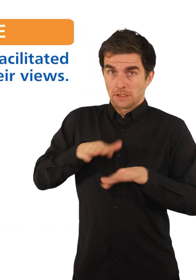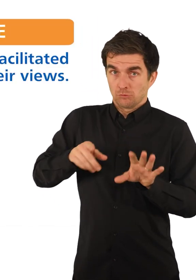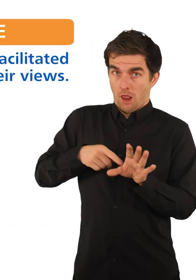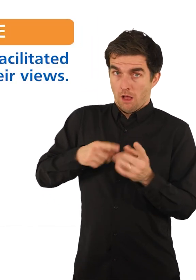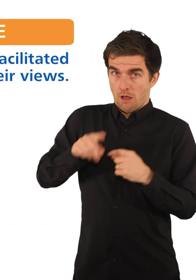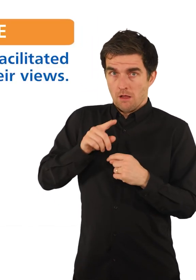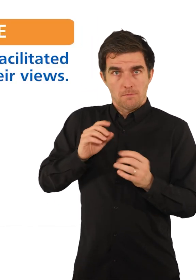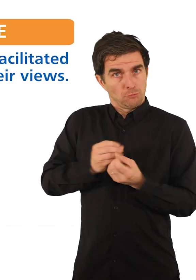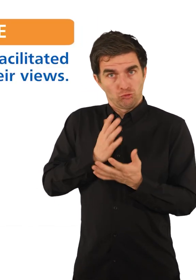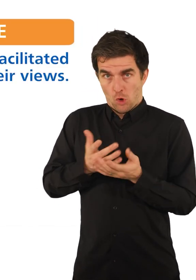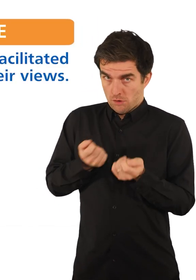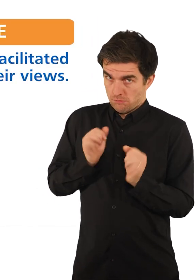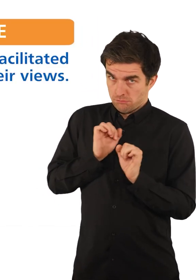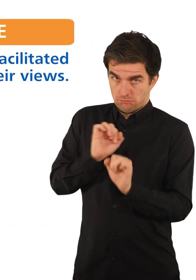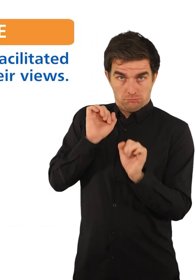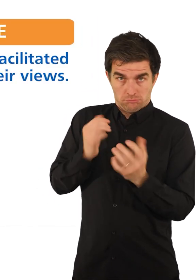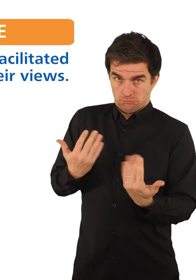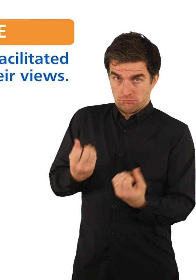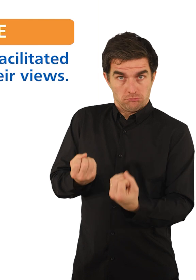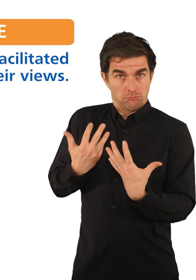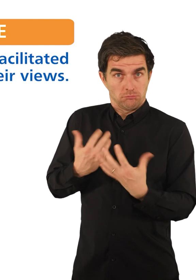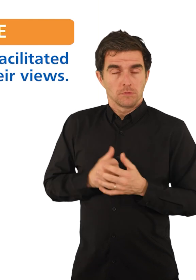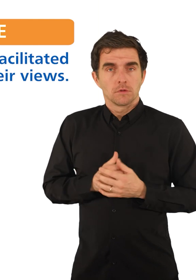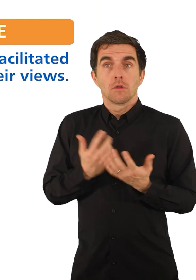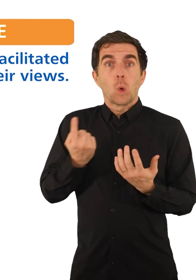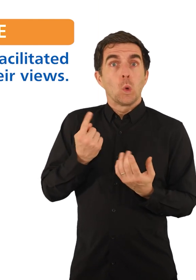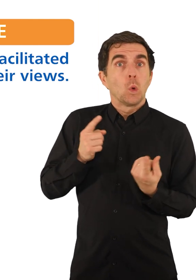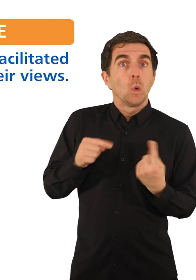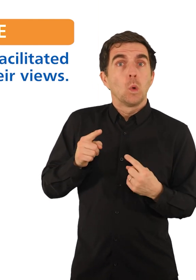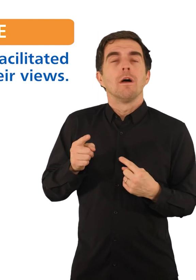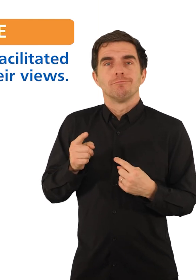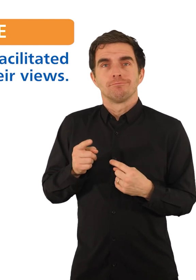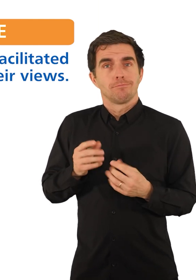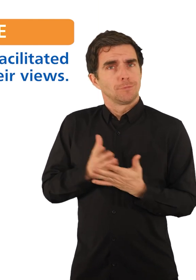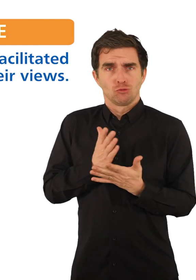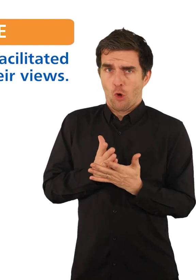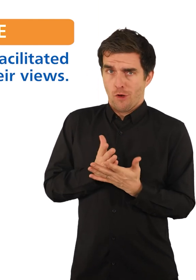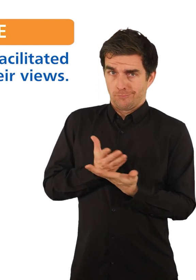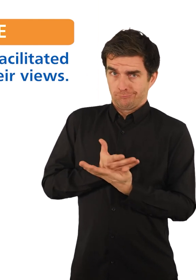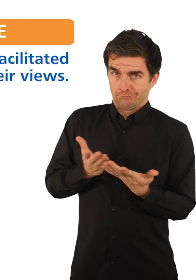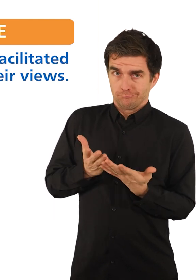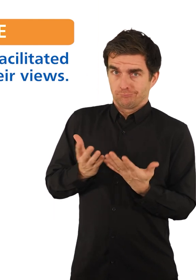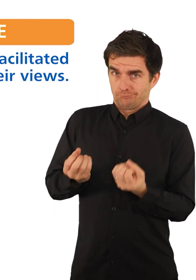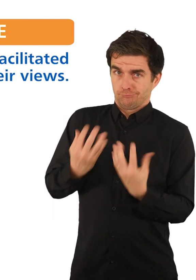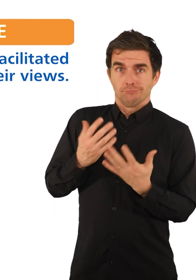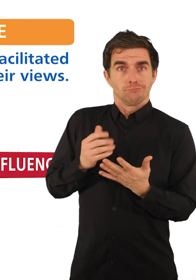Children and young people must be facilitated to express their views. Audience. The views must be listened